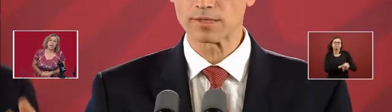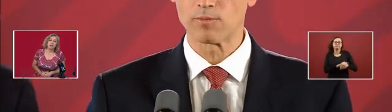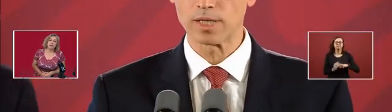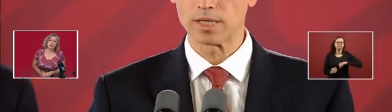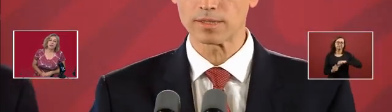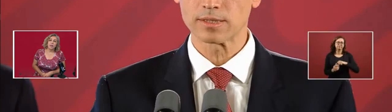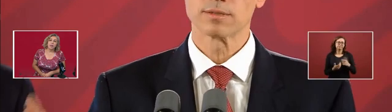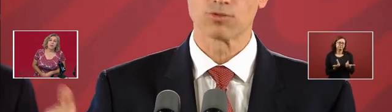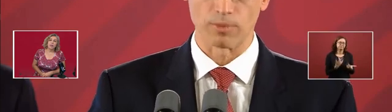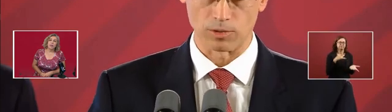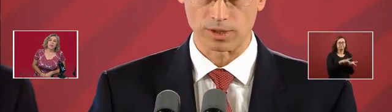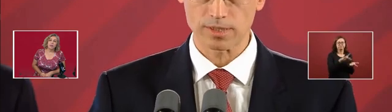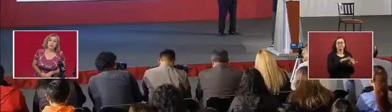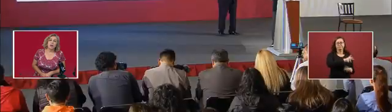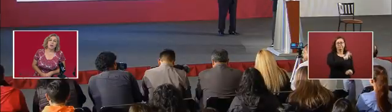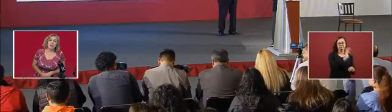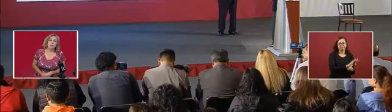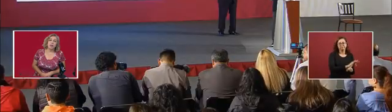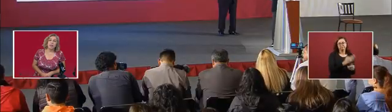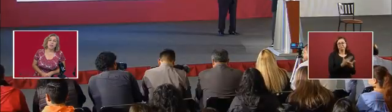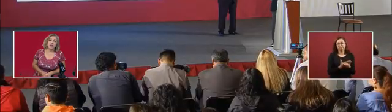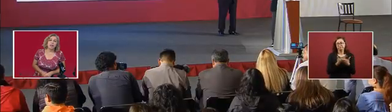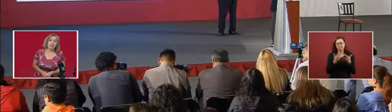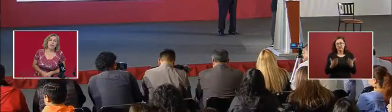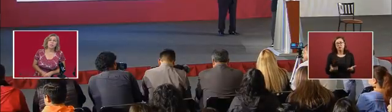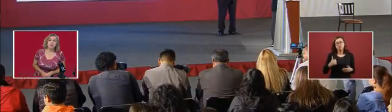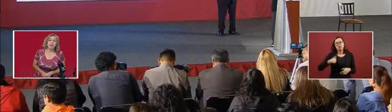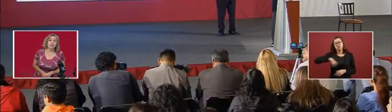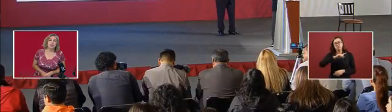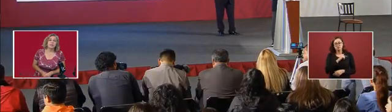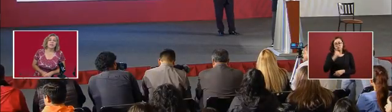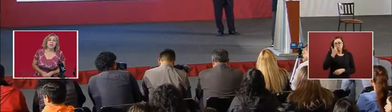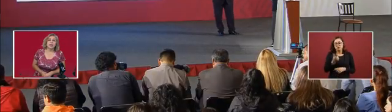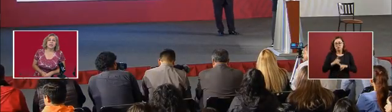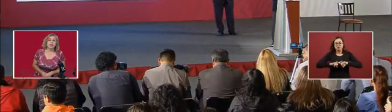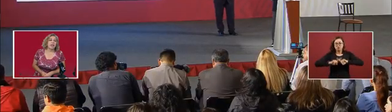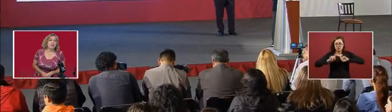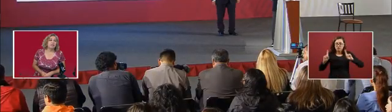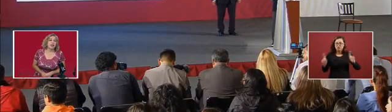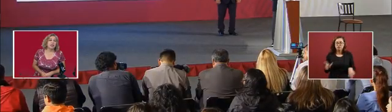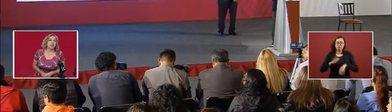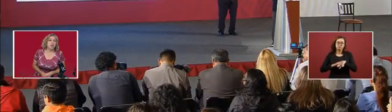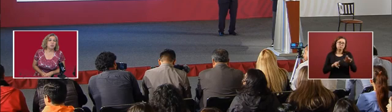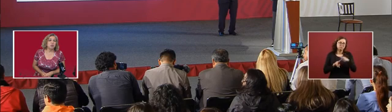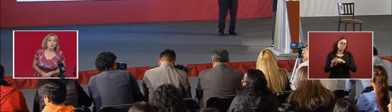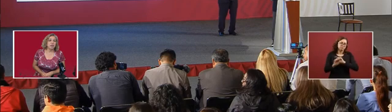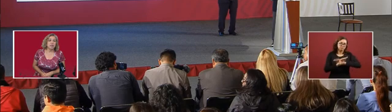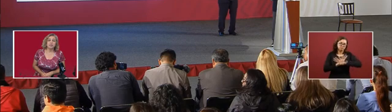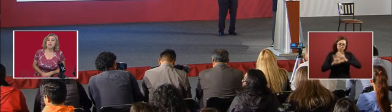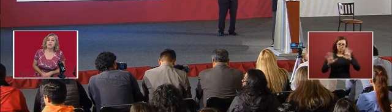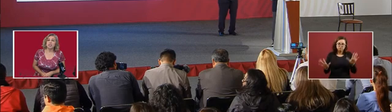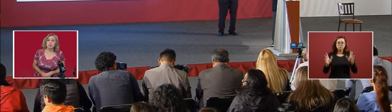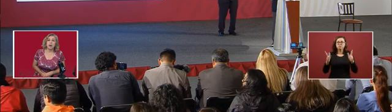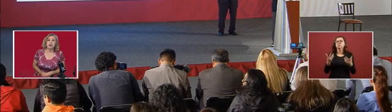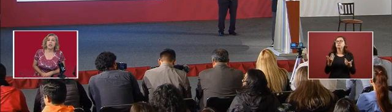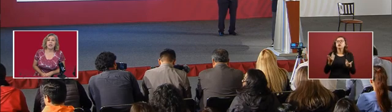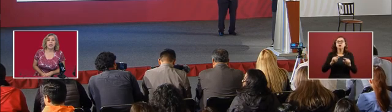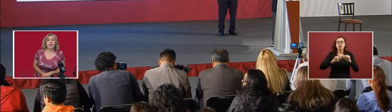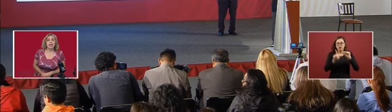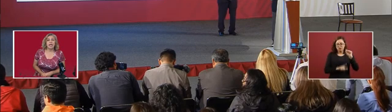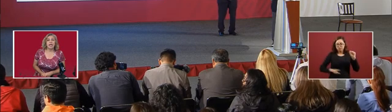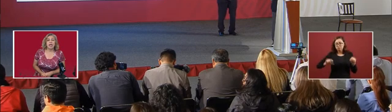And we found that there was no scientific basis for giving a insecticide every